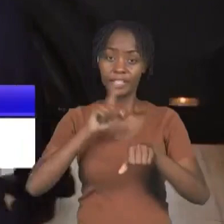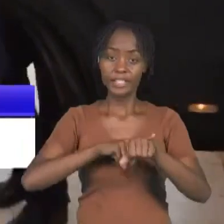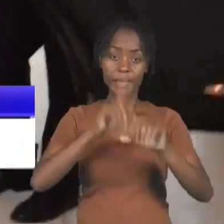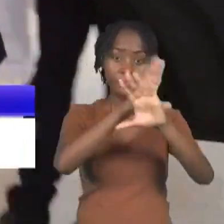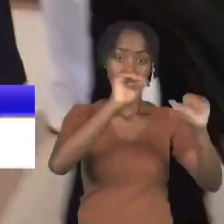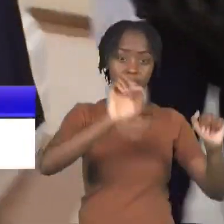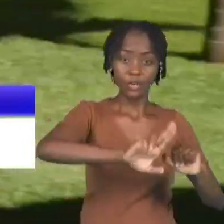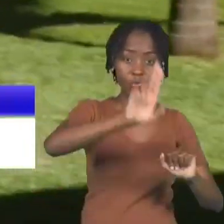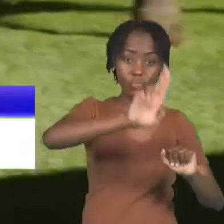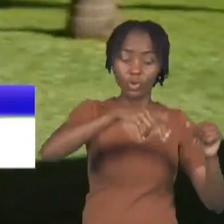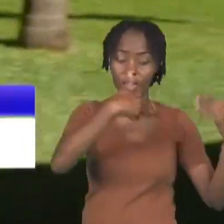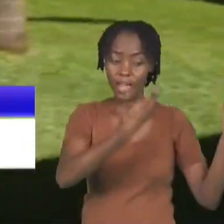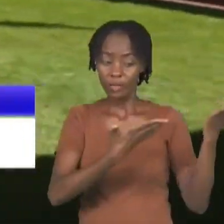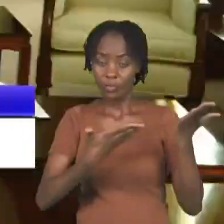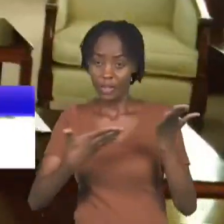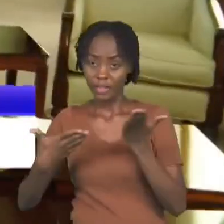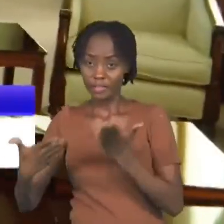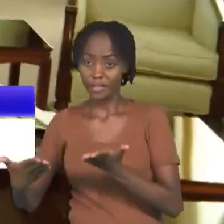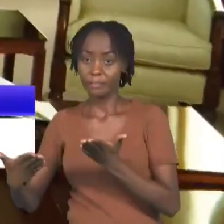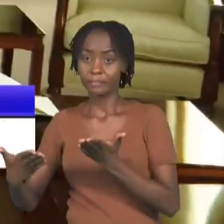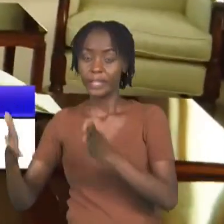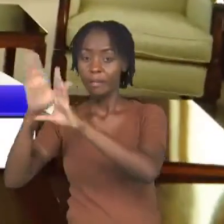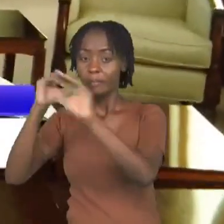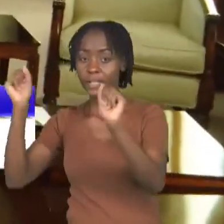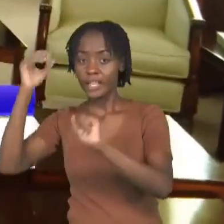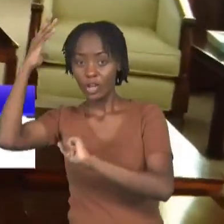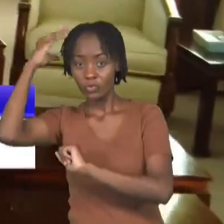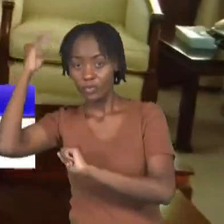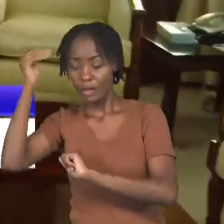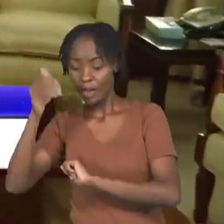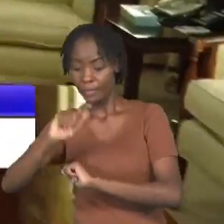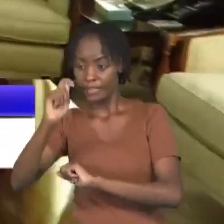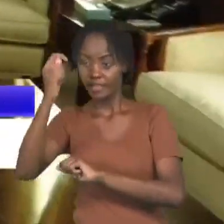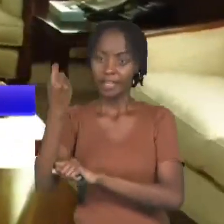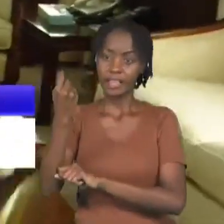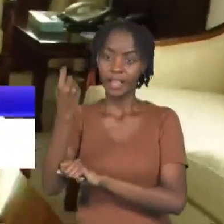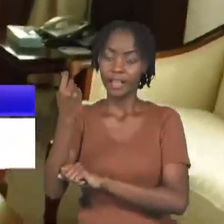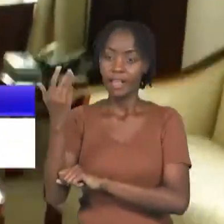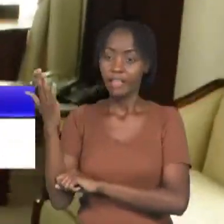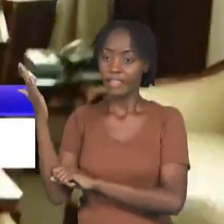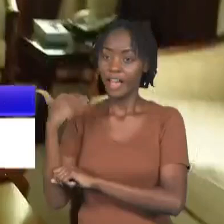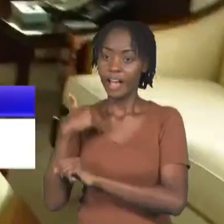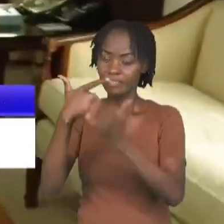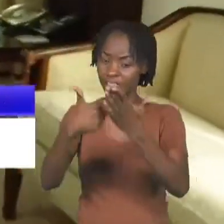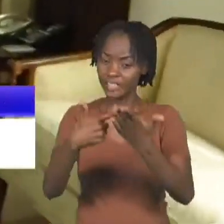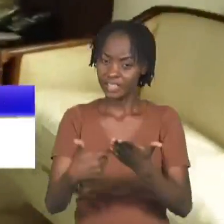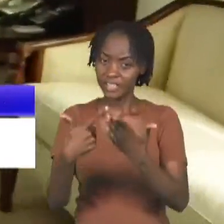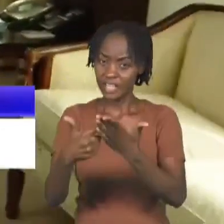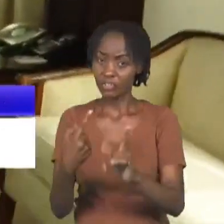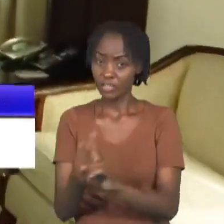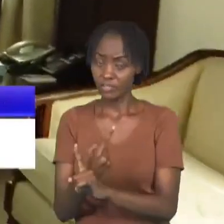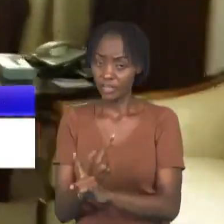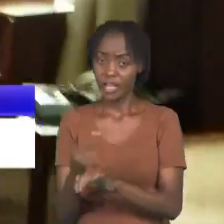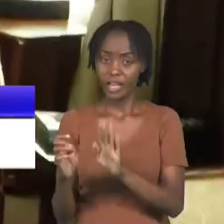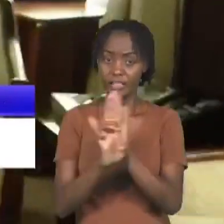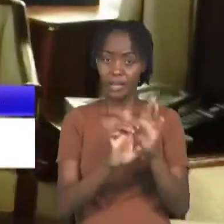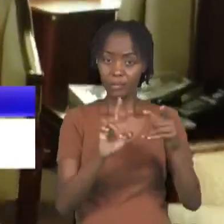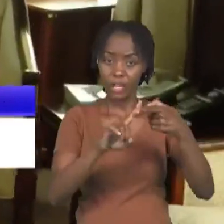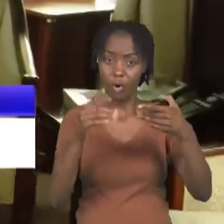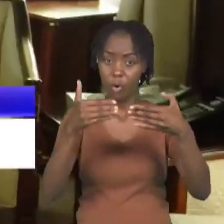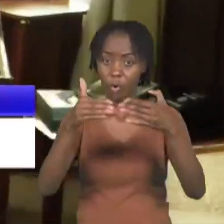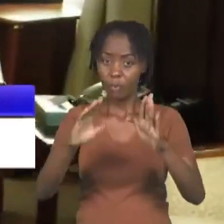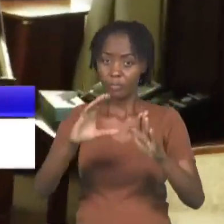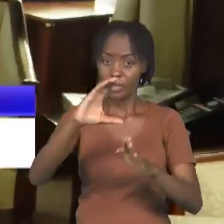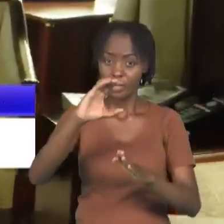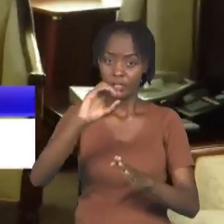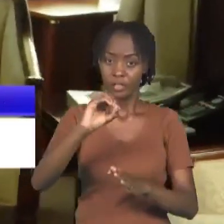invited President of Somaliland Musa Bihi Abdi to Kenya, making several bilateral agreements, chief among them opening a consulate in